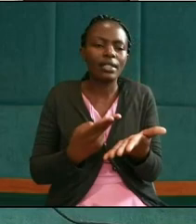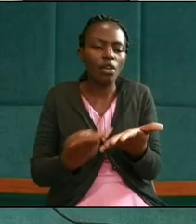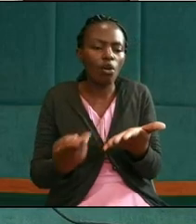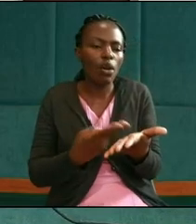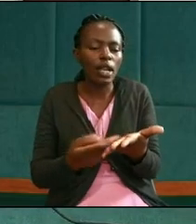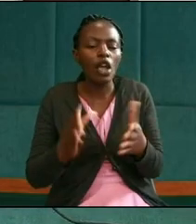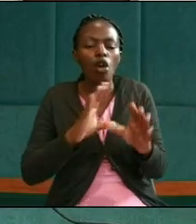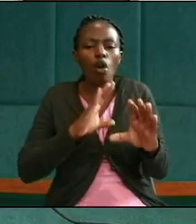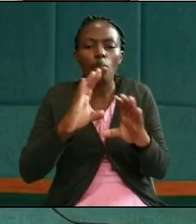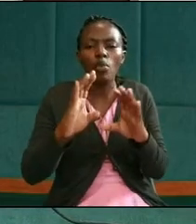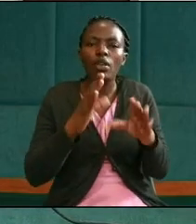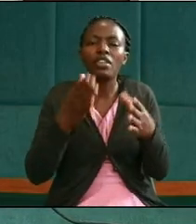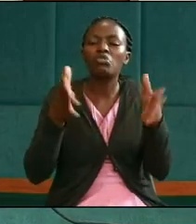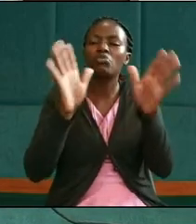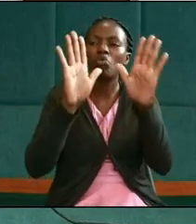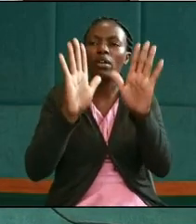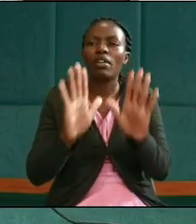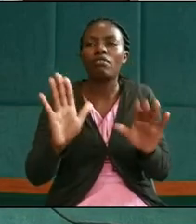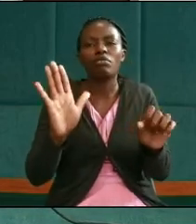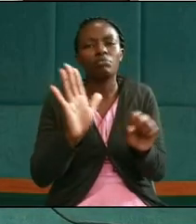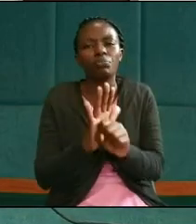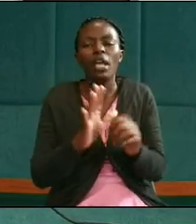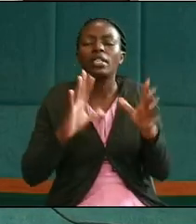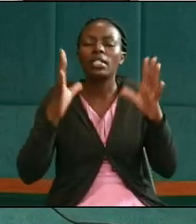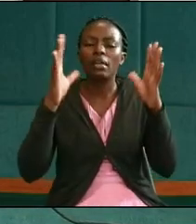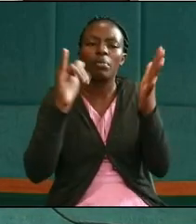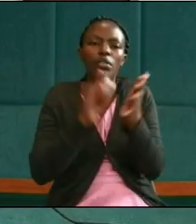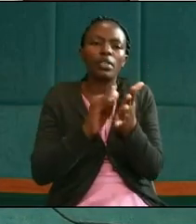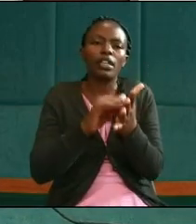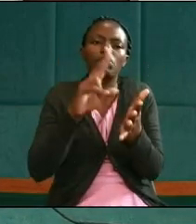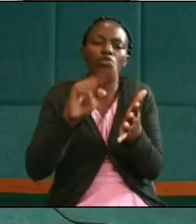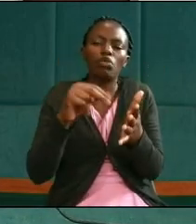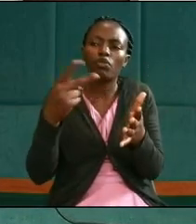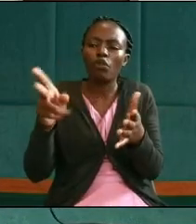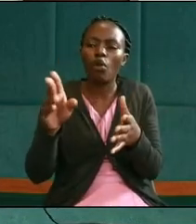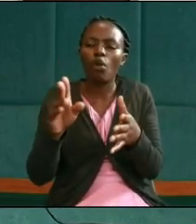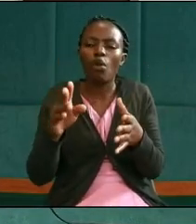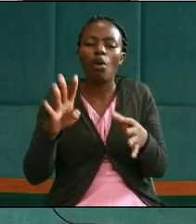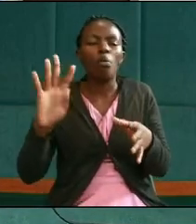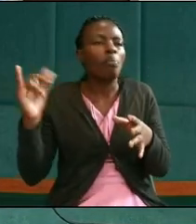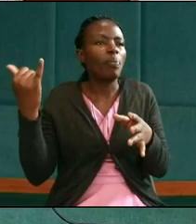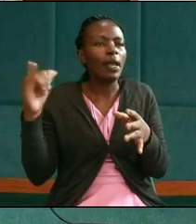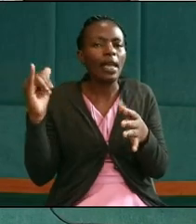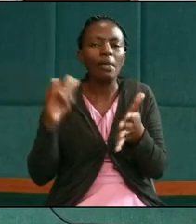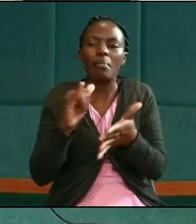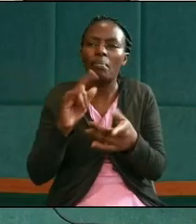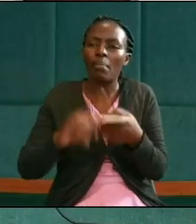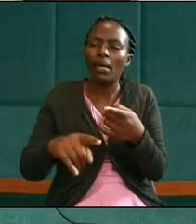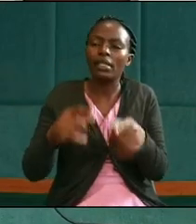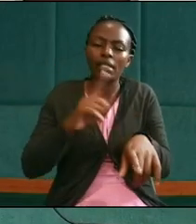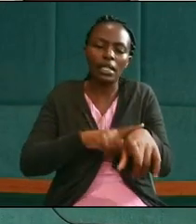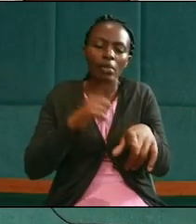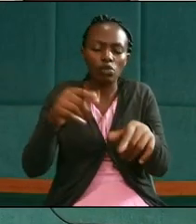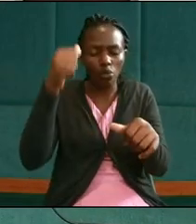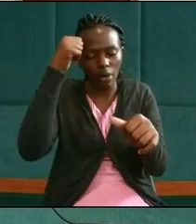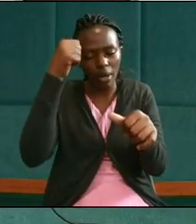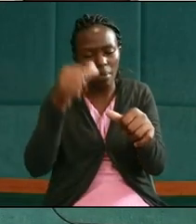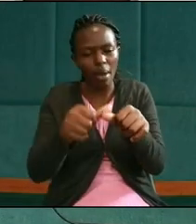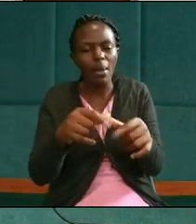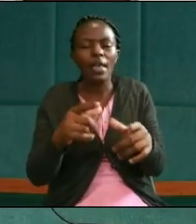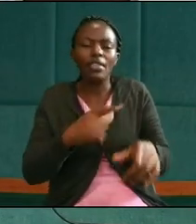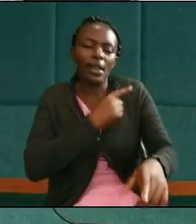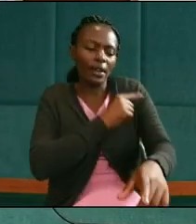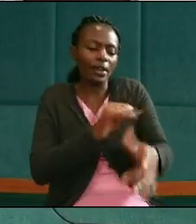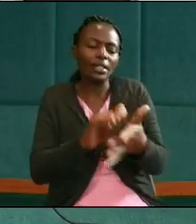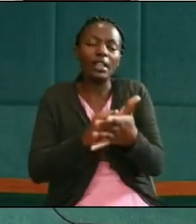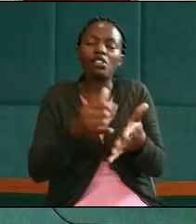very wonderful celebration, but it is not a time for fun and games. It is a time to remember the gift of grace that God